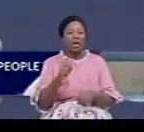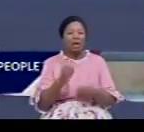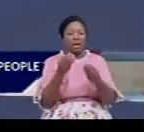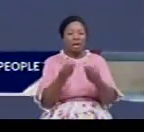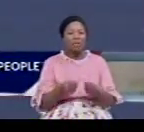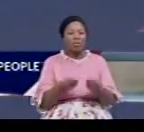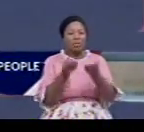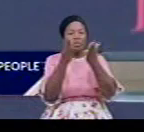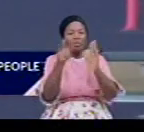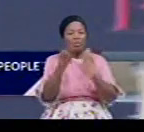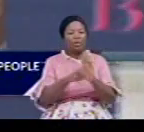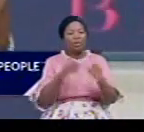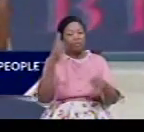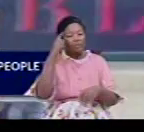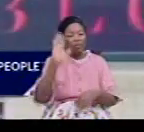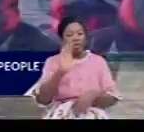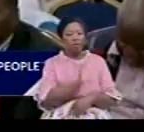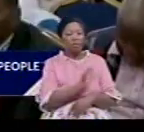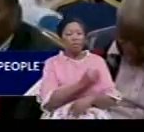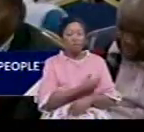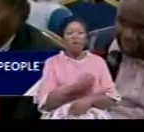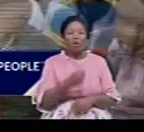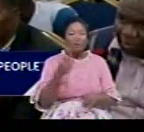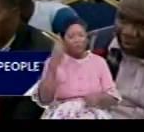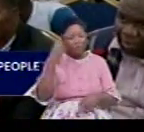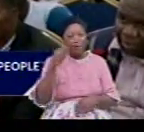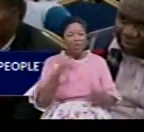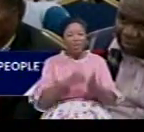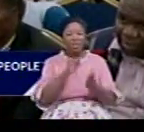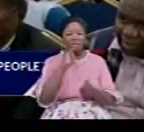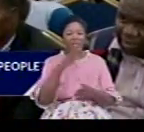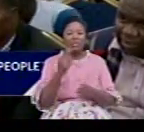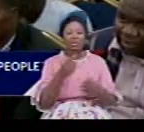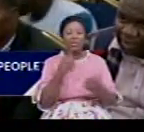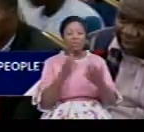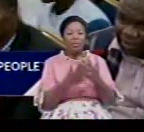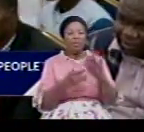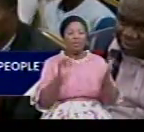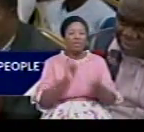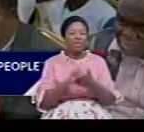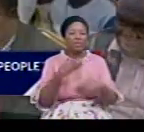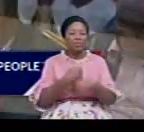your souls. For it is the blood that